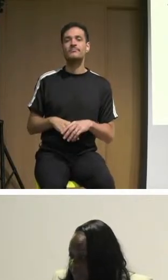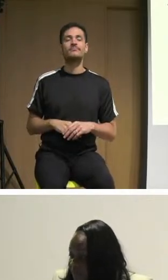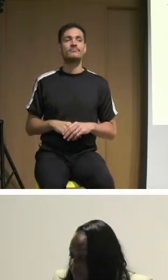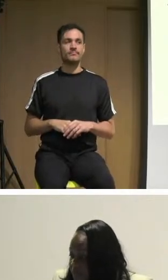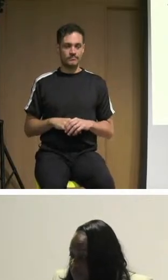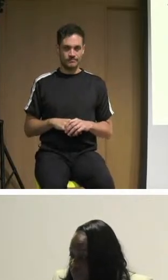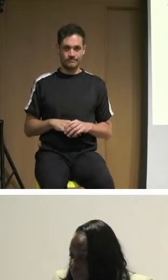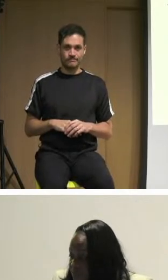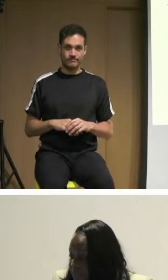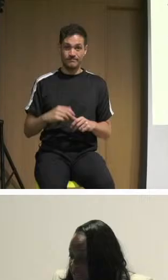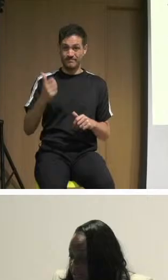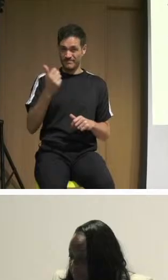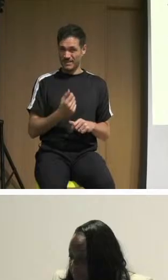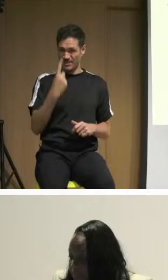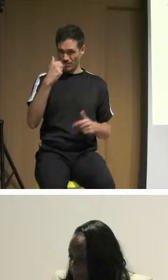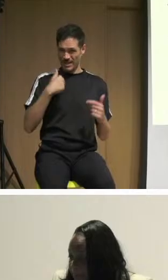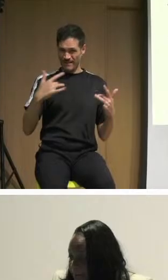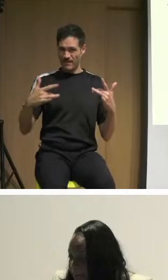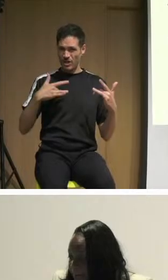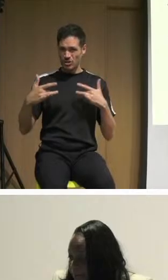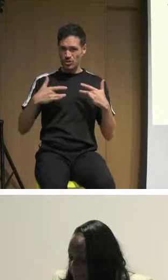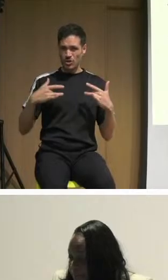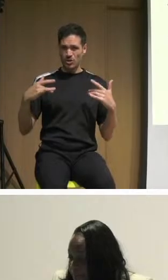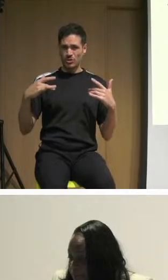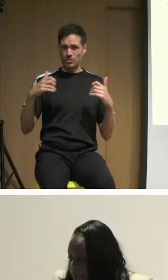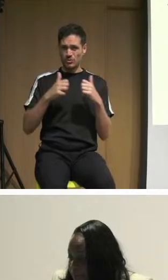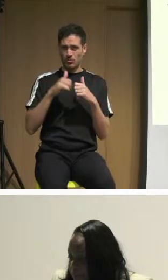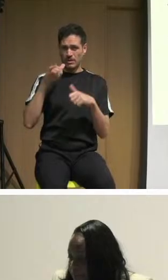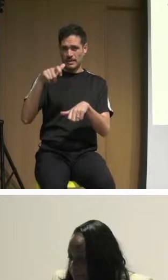Anyone have any concerns with that timeline?